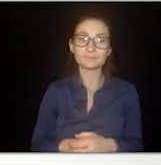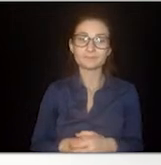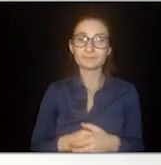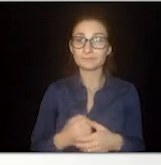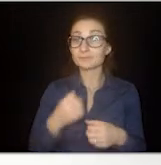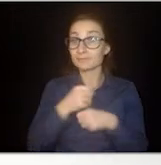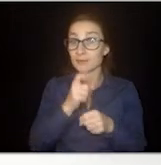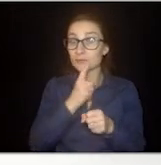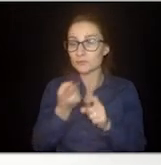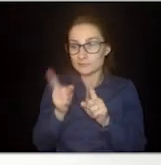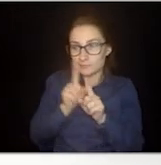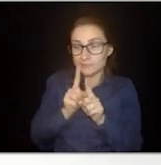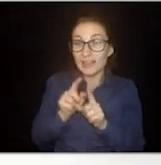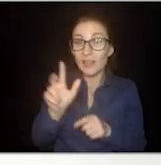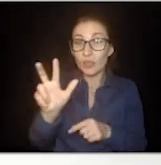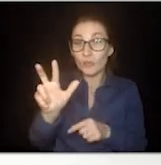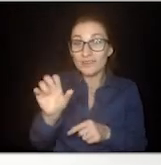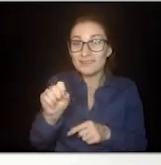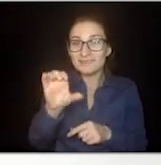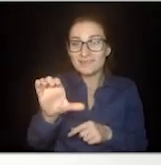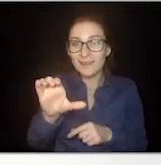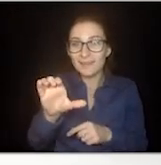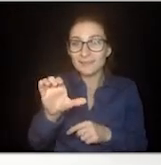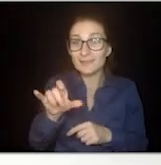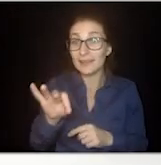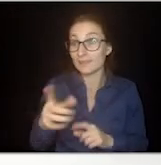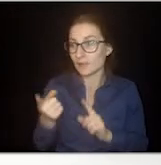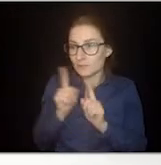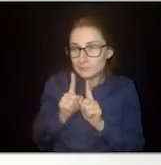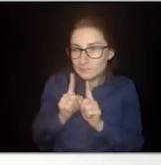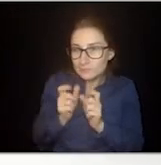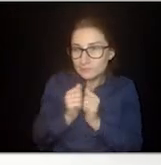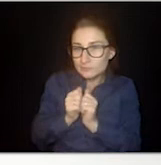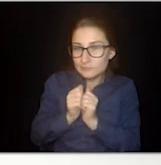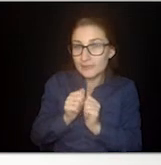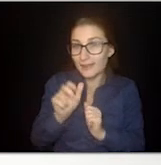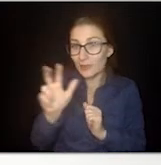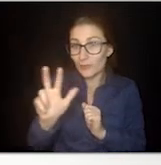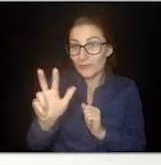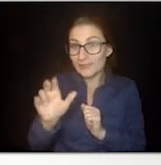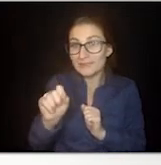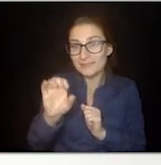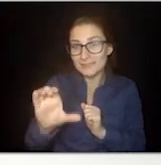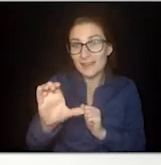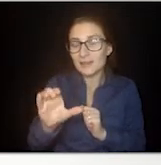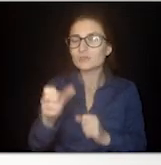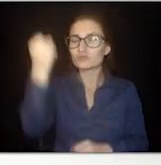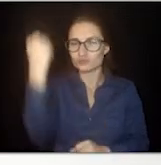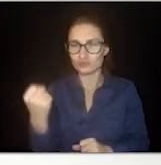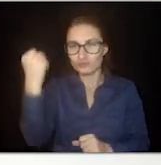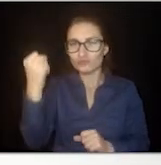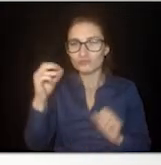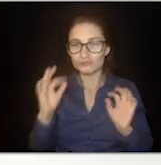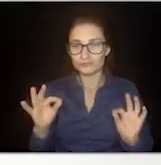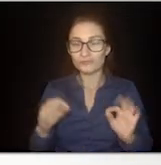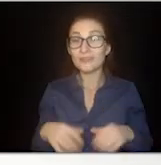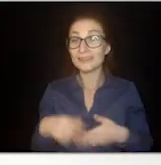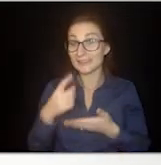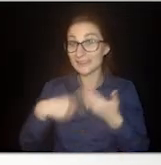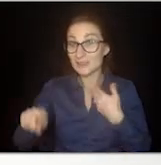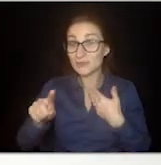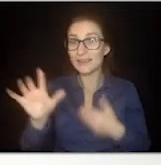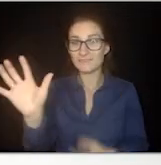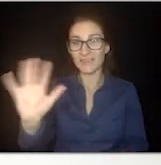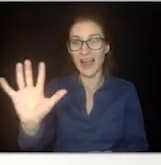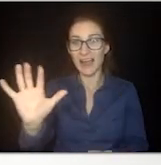going to make sure that he stays with me for 3 seconds. If I can get him to stay with me for 3 seconds, then we got that.